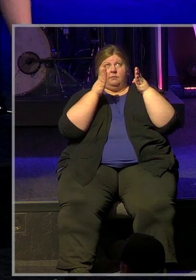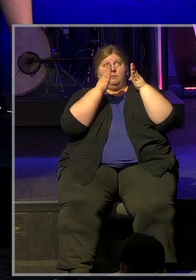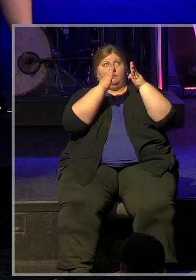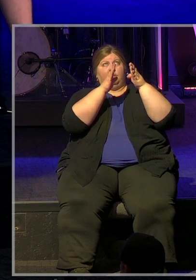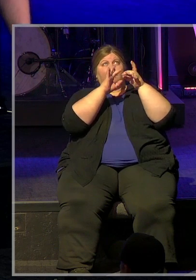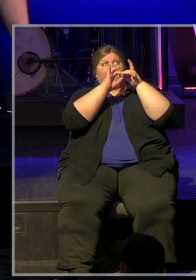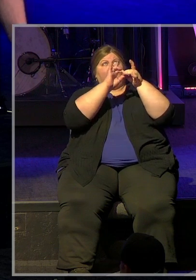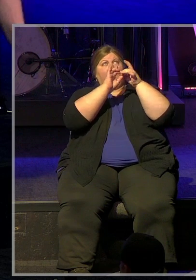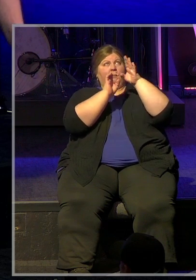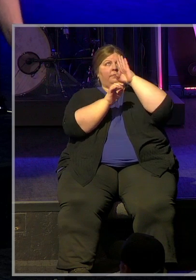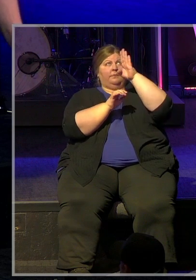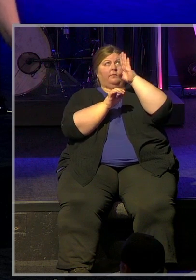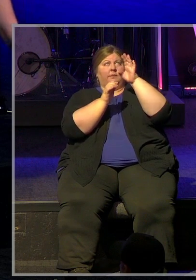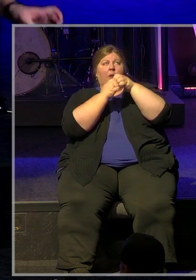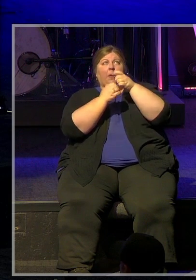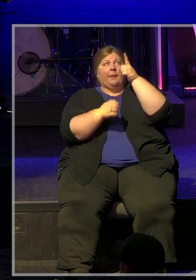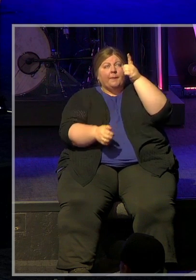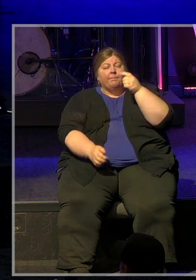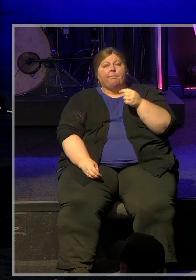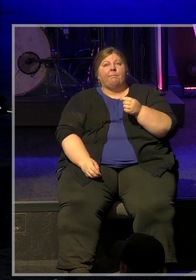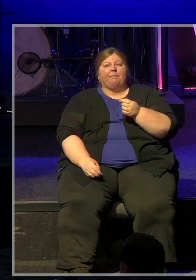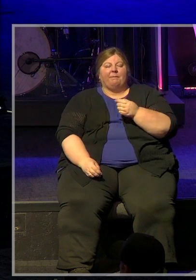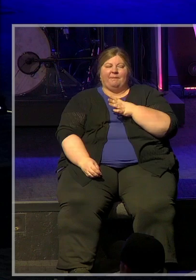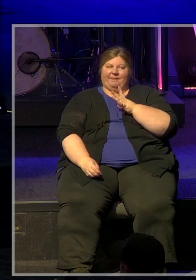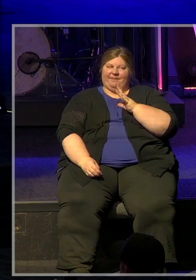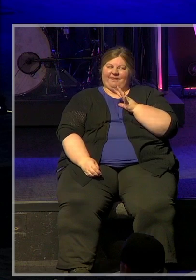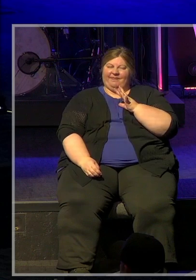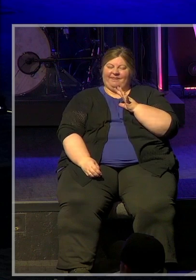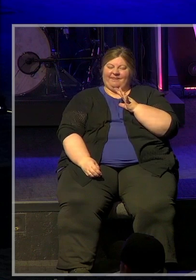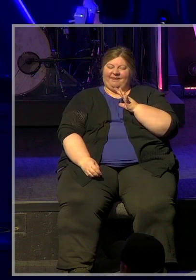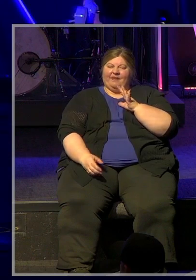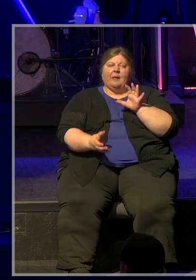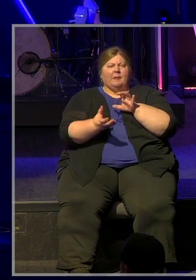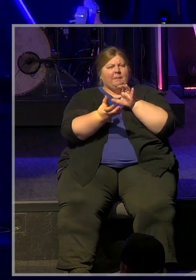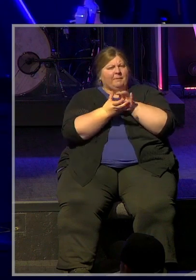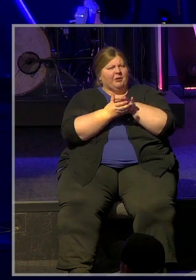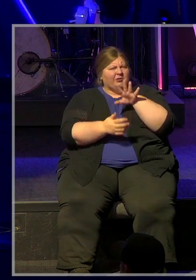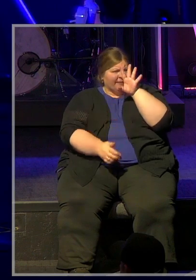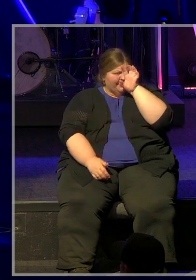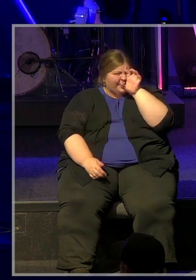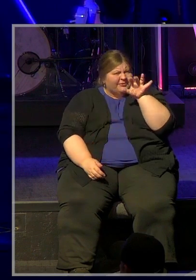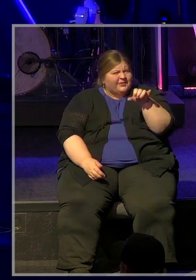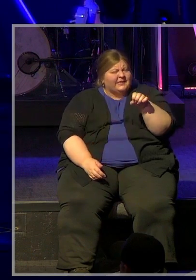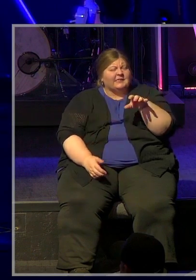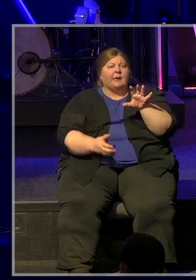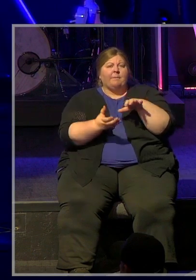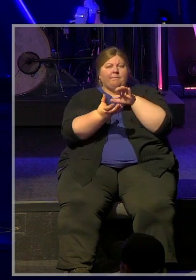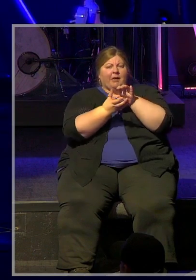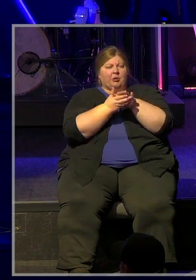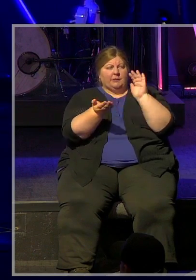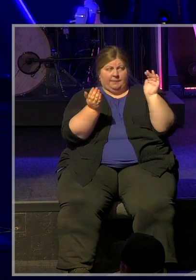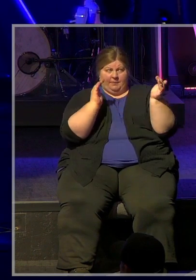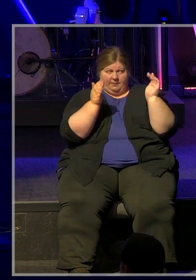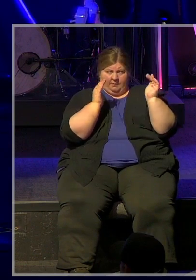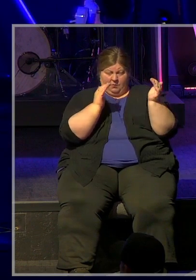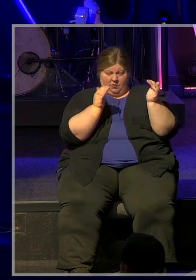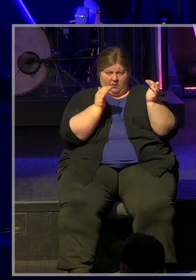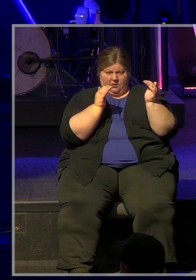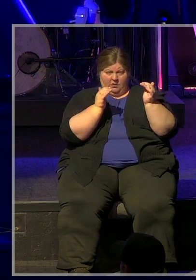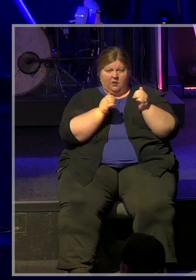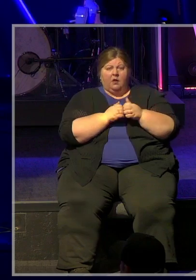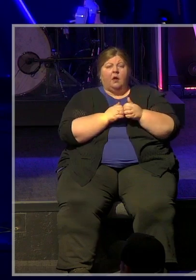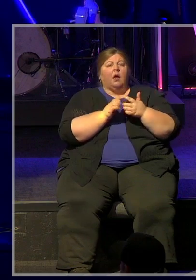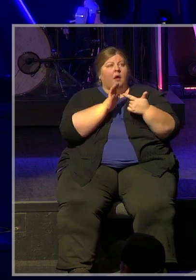me. So I love this. Marriage is a mystery. Marriage is a metaphor, and I want to illustrate how